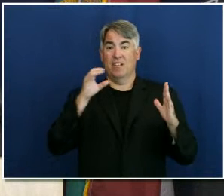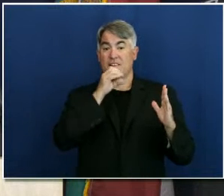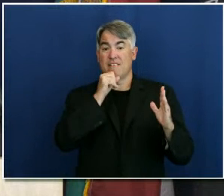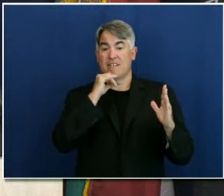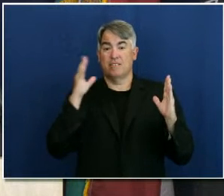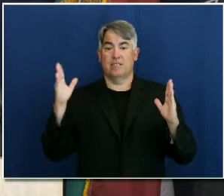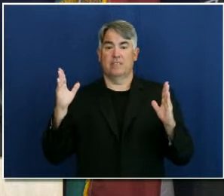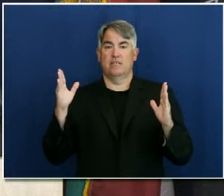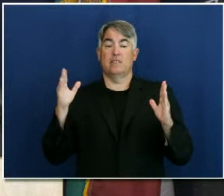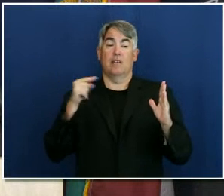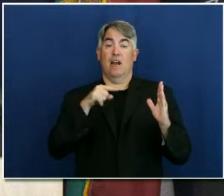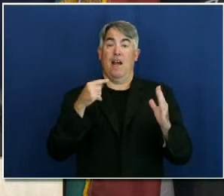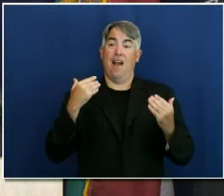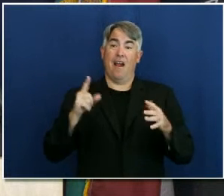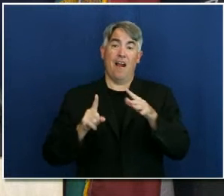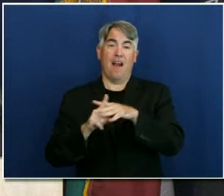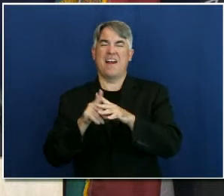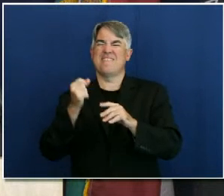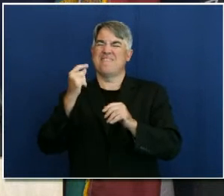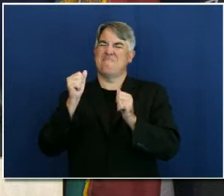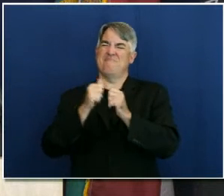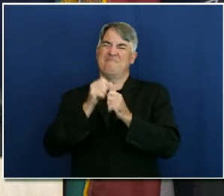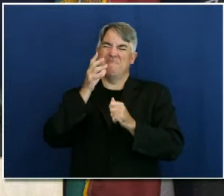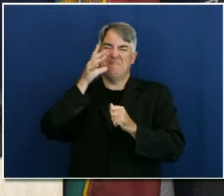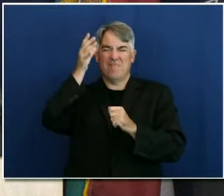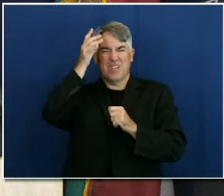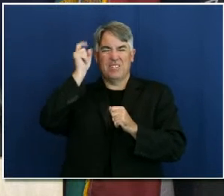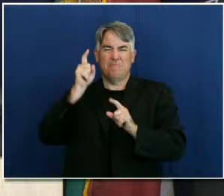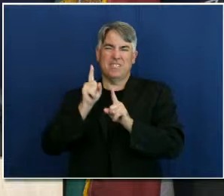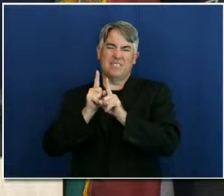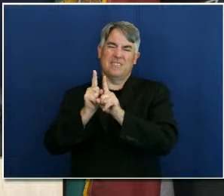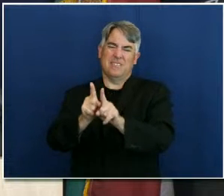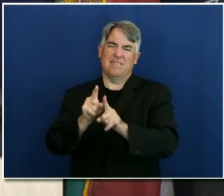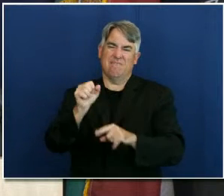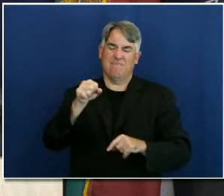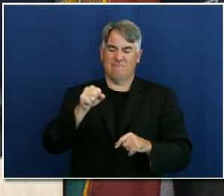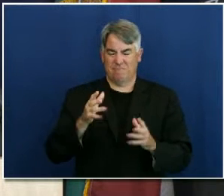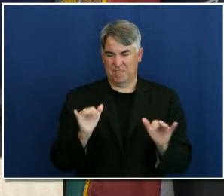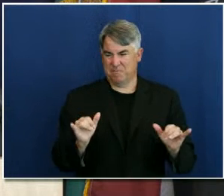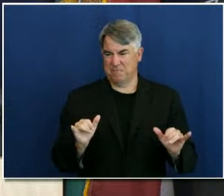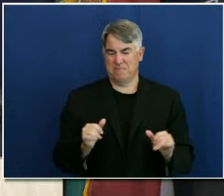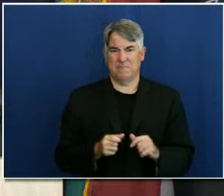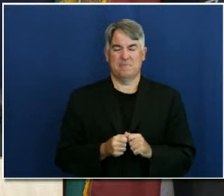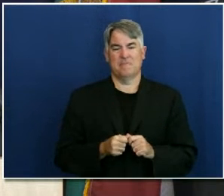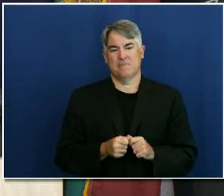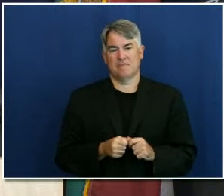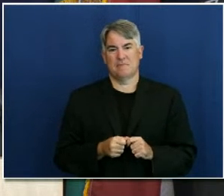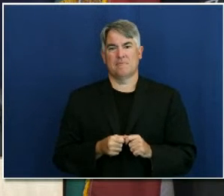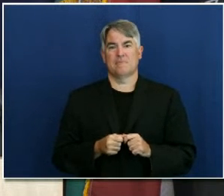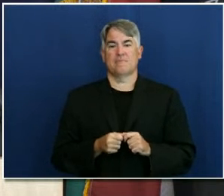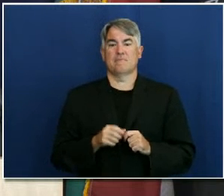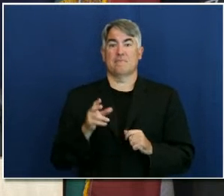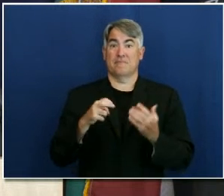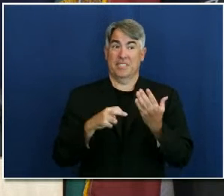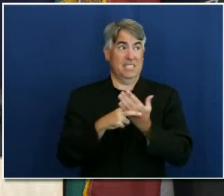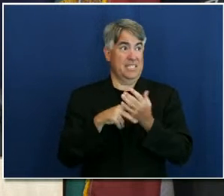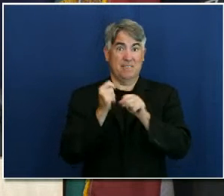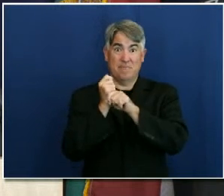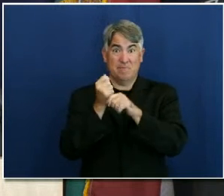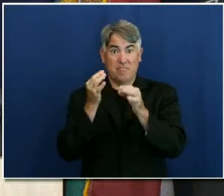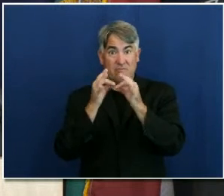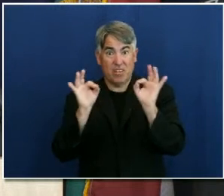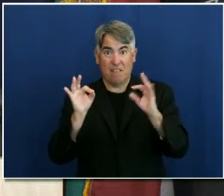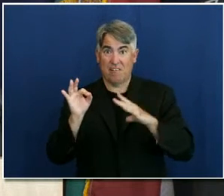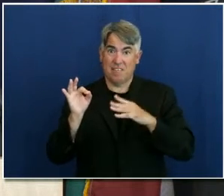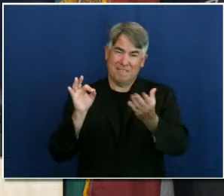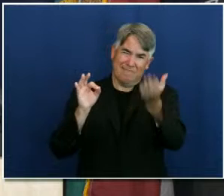be eligible. In addition to auctioning off 100 pairs of tickets to a Padres games during this period, we will have 2 vaccination